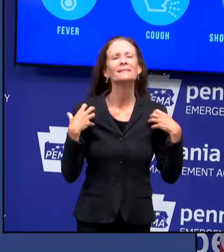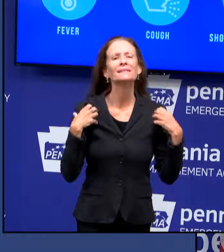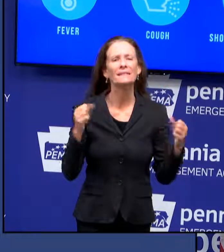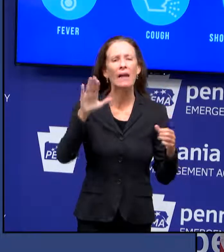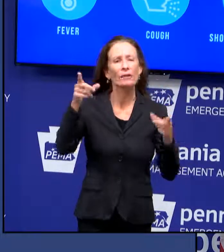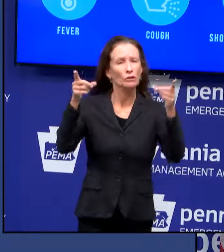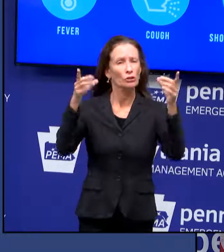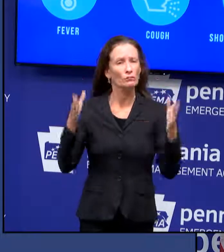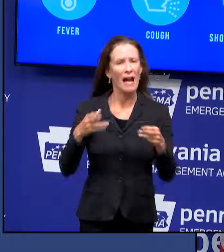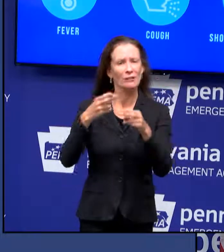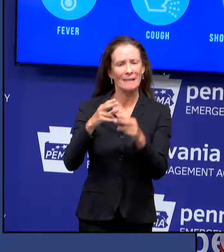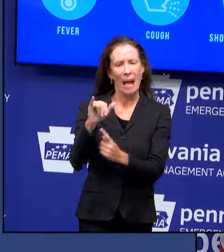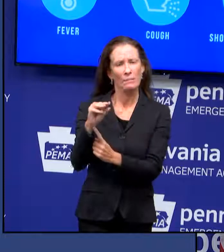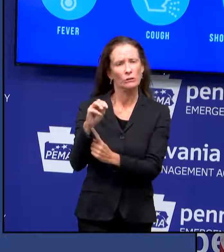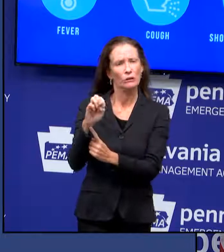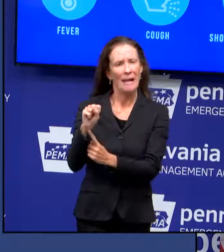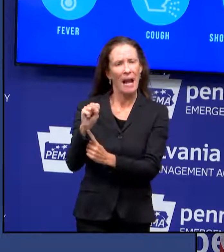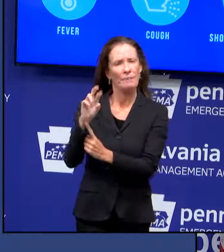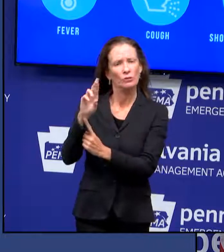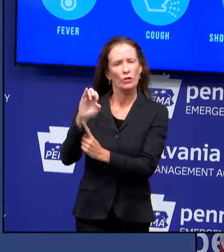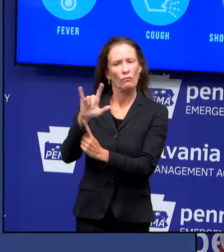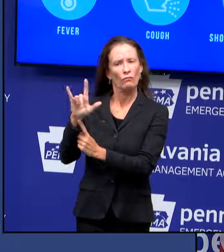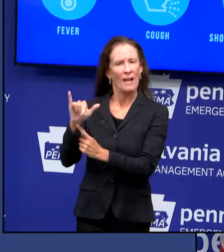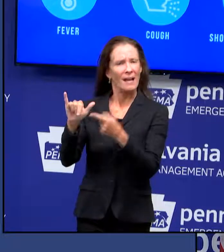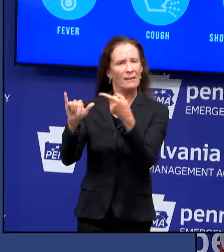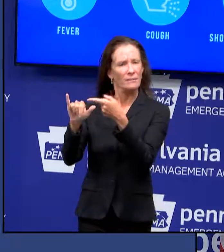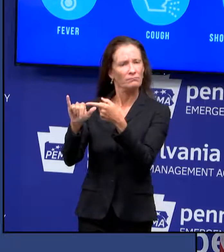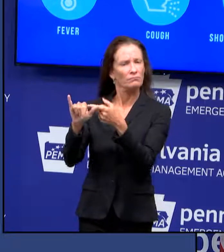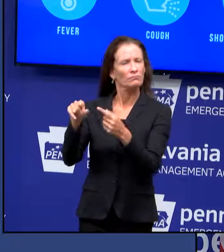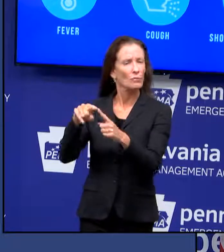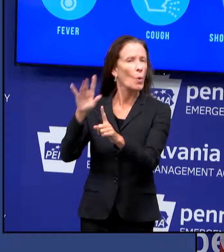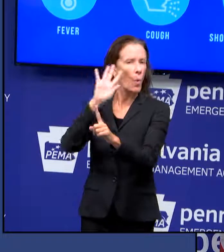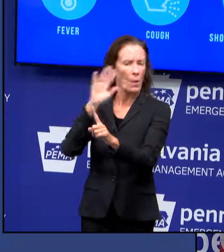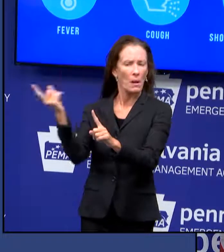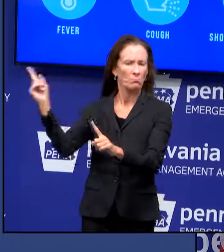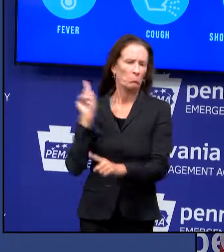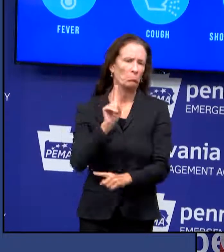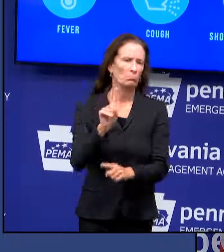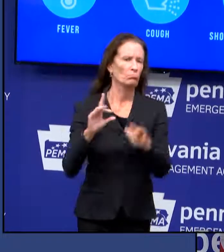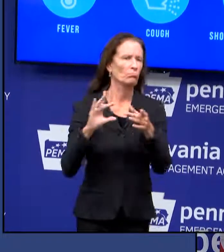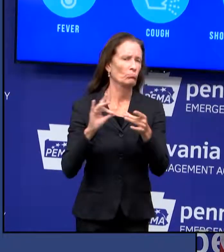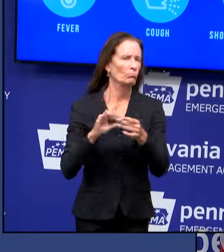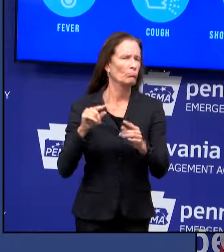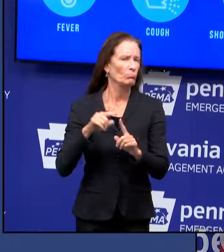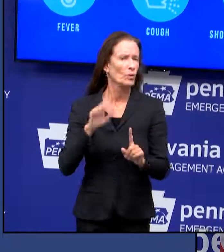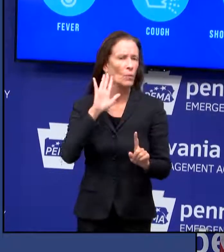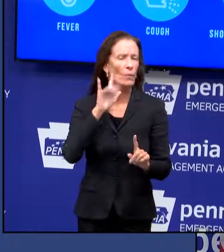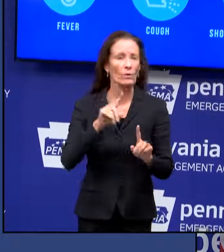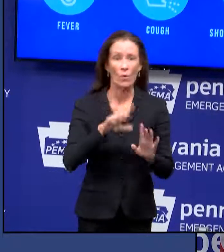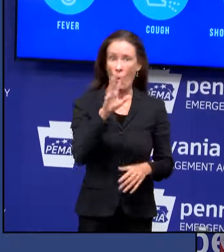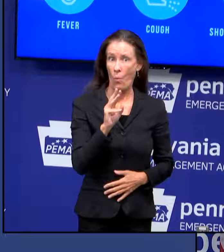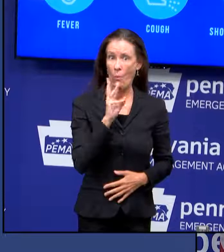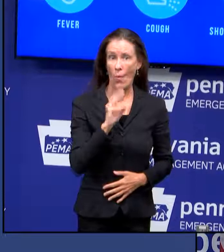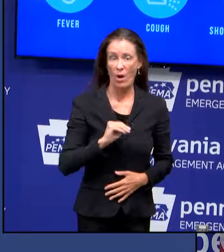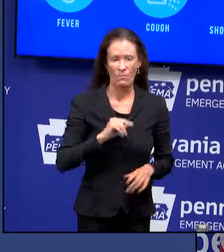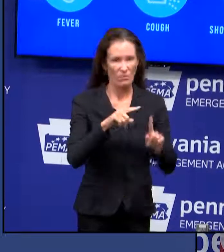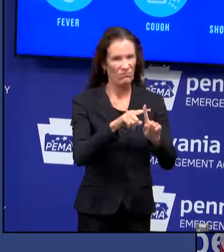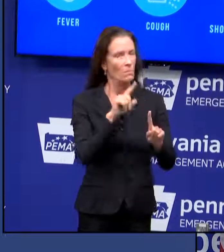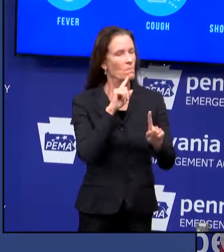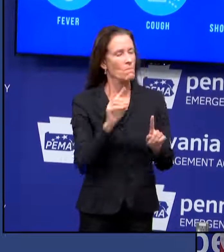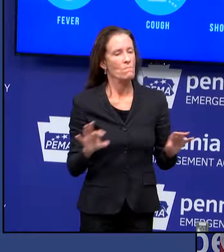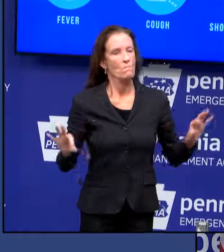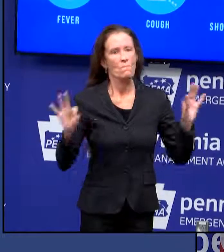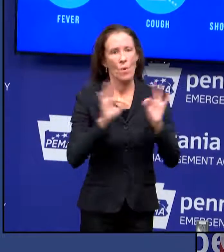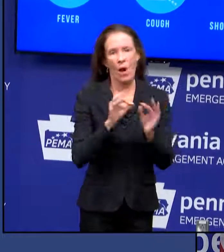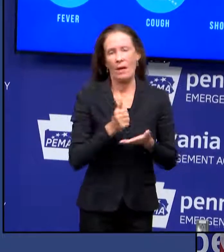few words in just a minute. And as you know, Walmart is one of the key testing partners for Pennsylvania. They've